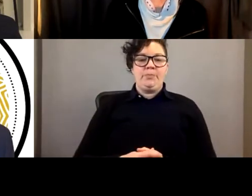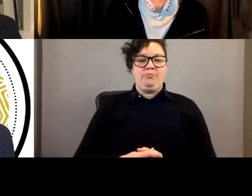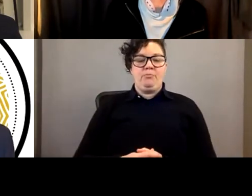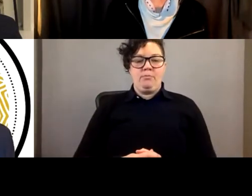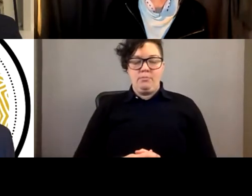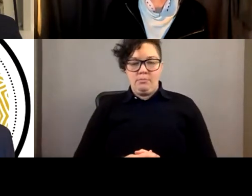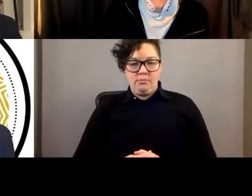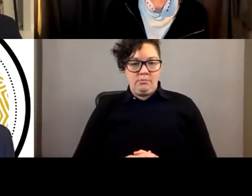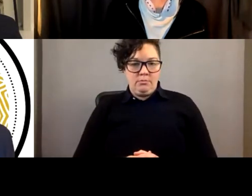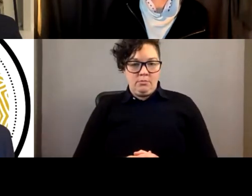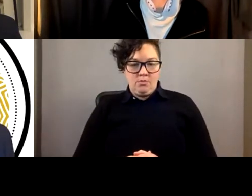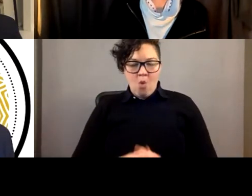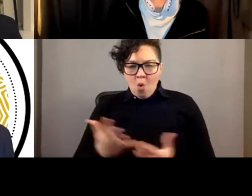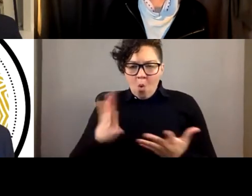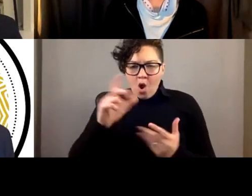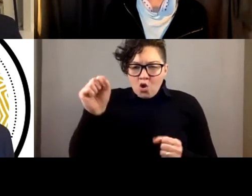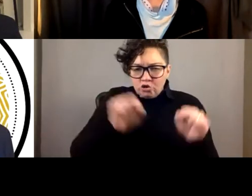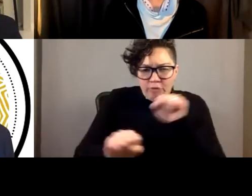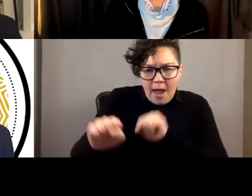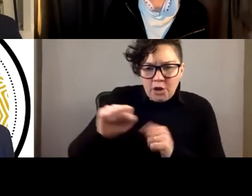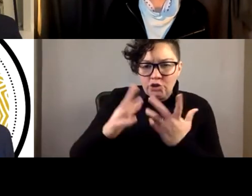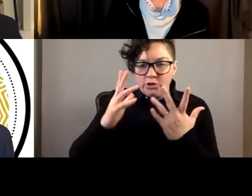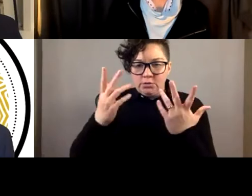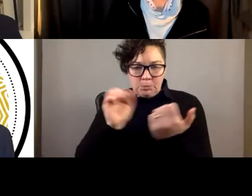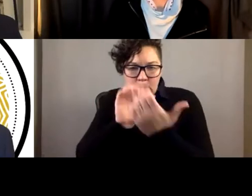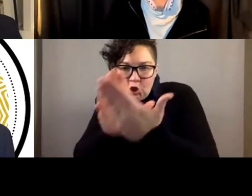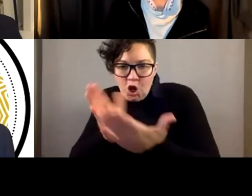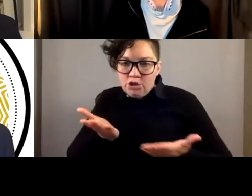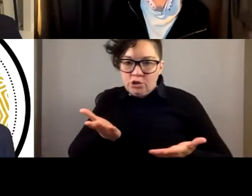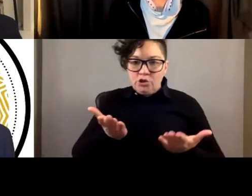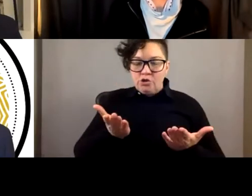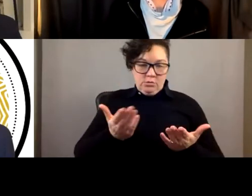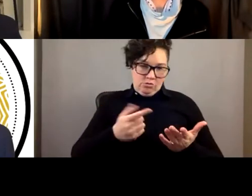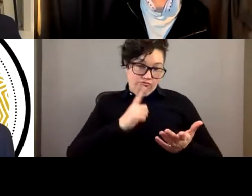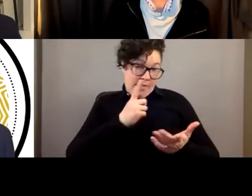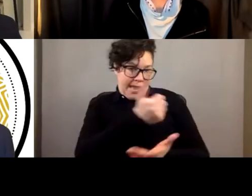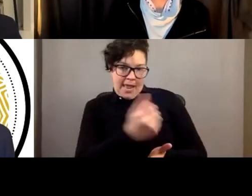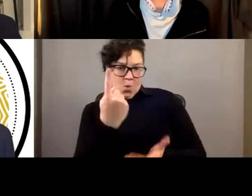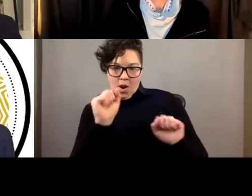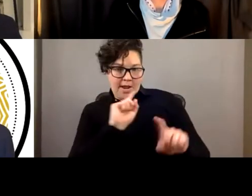strategy, and maybe this is a question for all of our panelists, that we could use